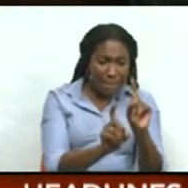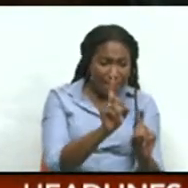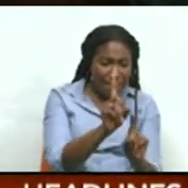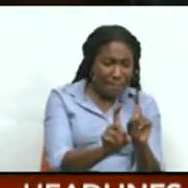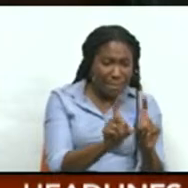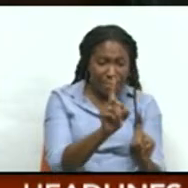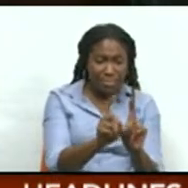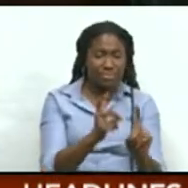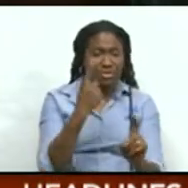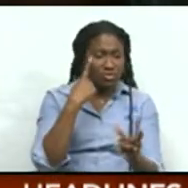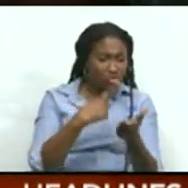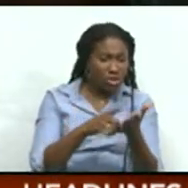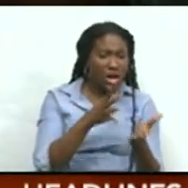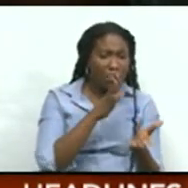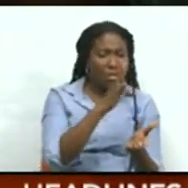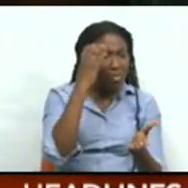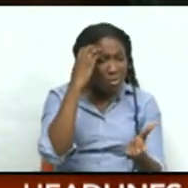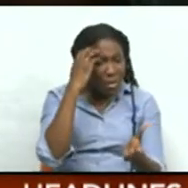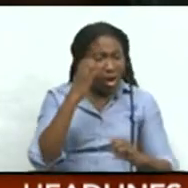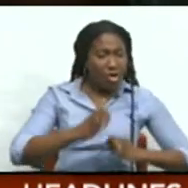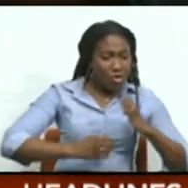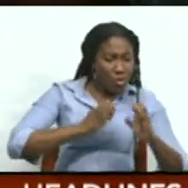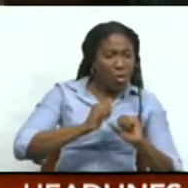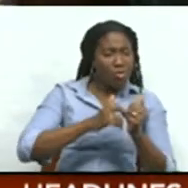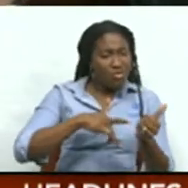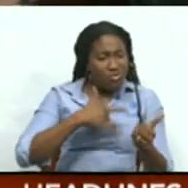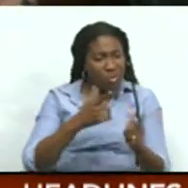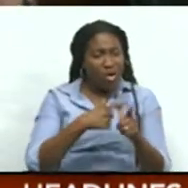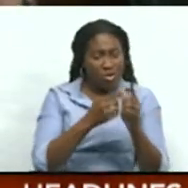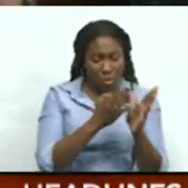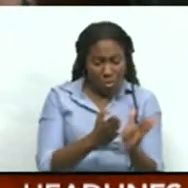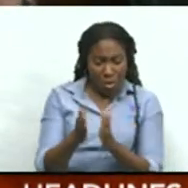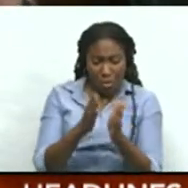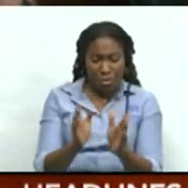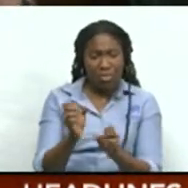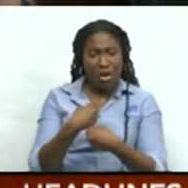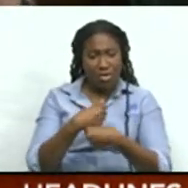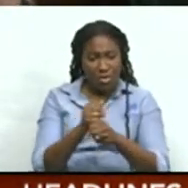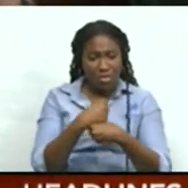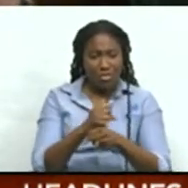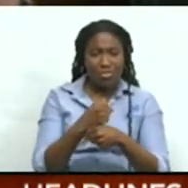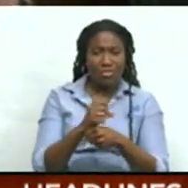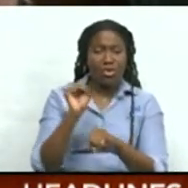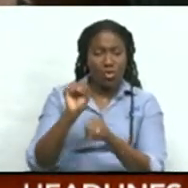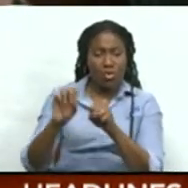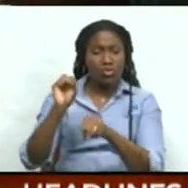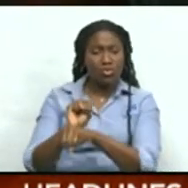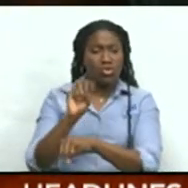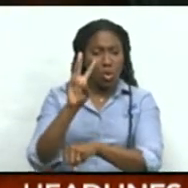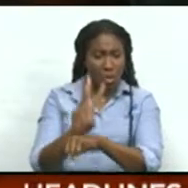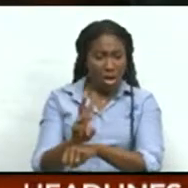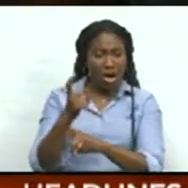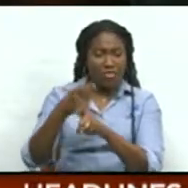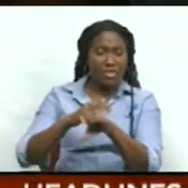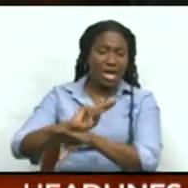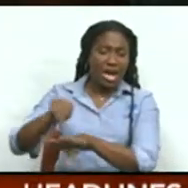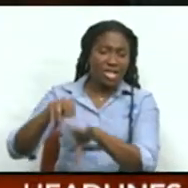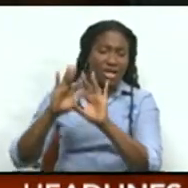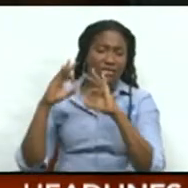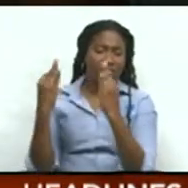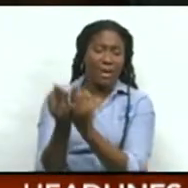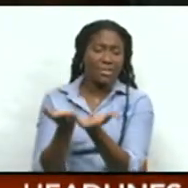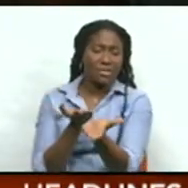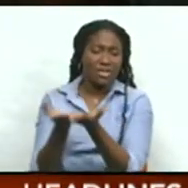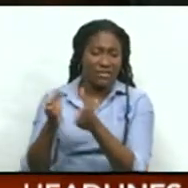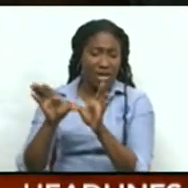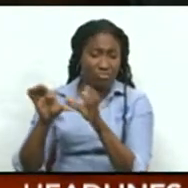and an intervention plan drafted to be implemented by social workers of the National Family Services